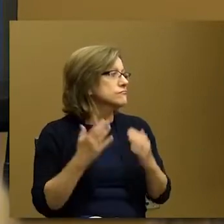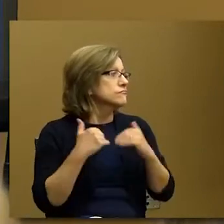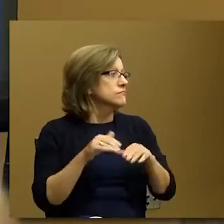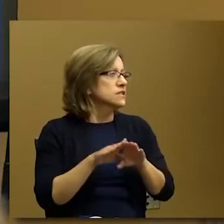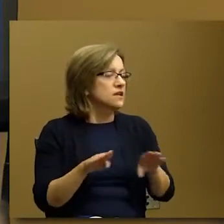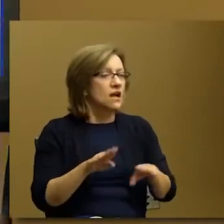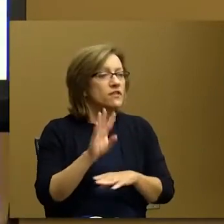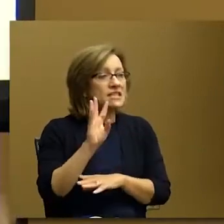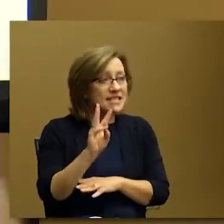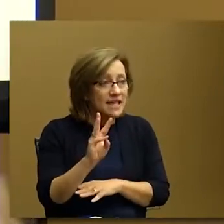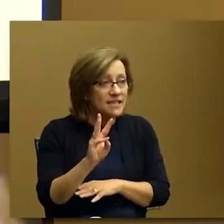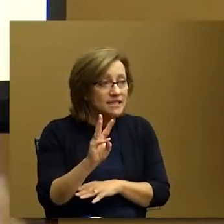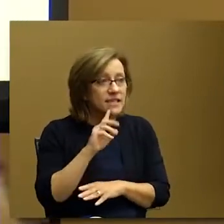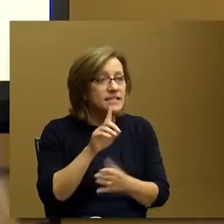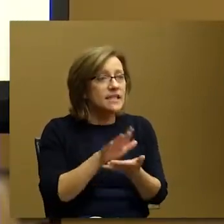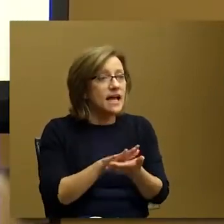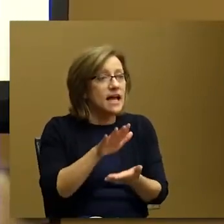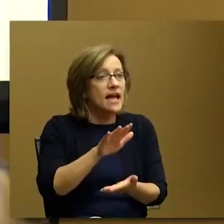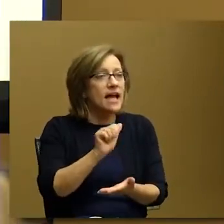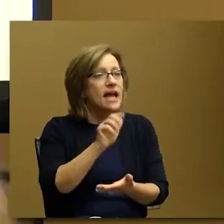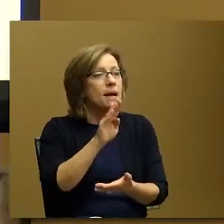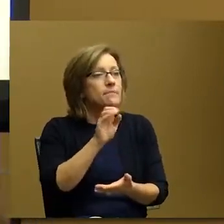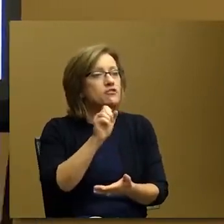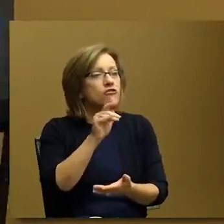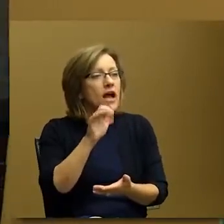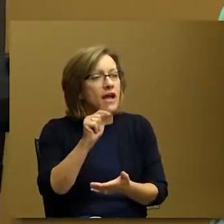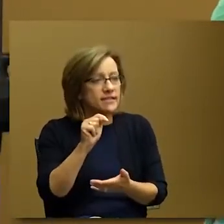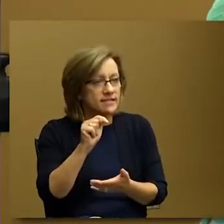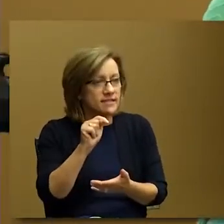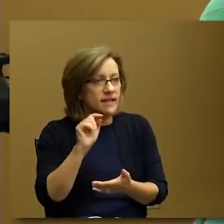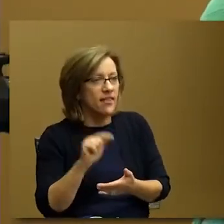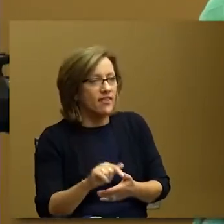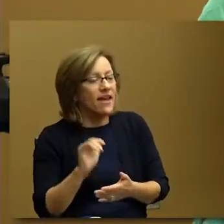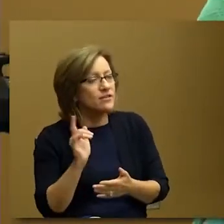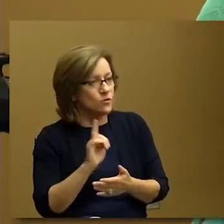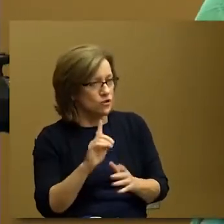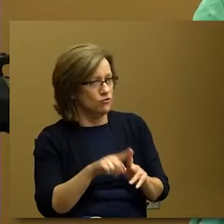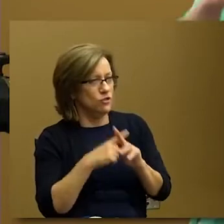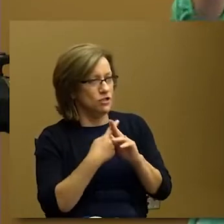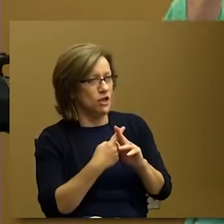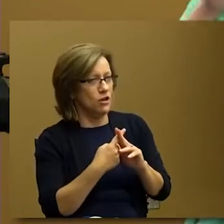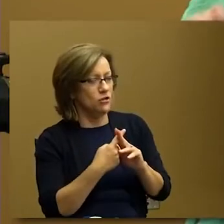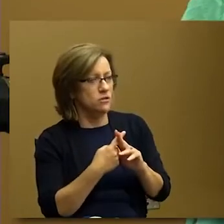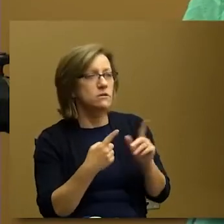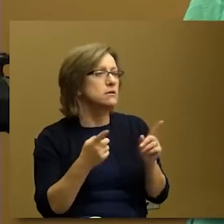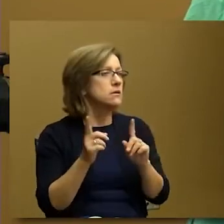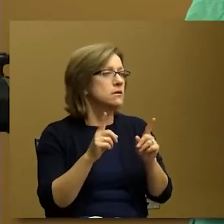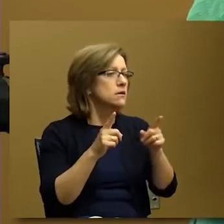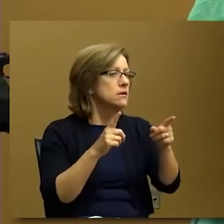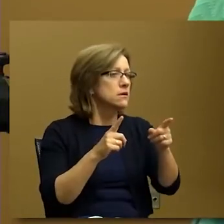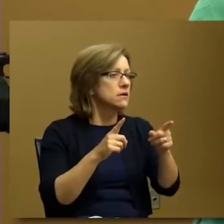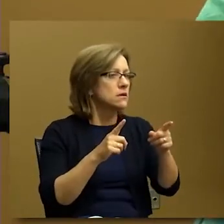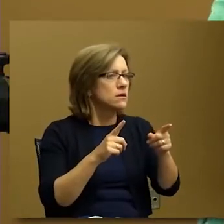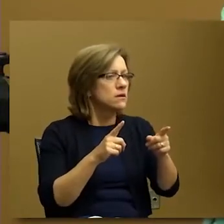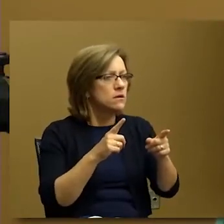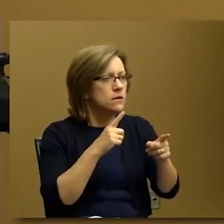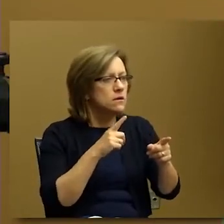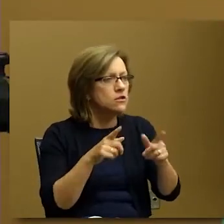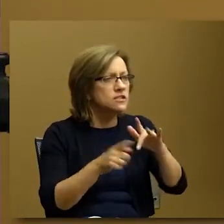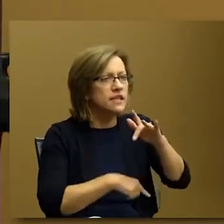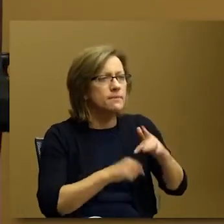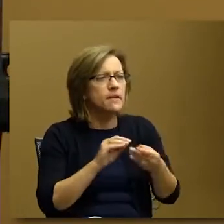6 is the abstract symbols. That's where we're starting to get into. Yes? I'm